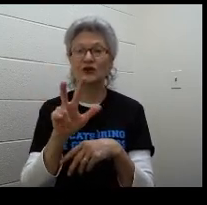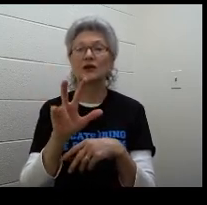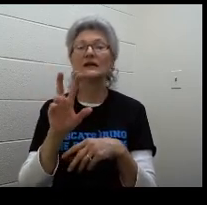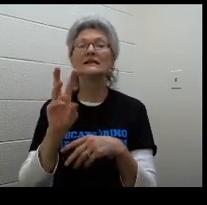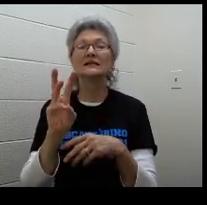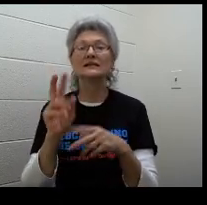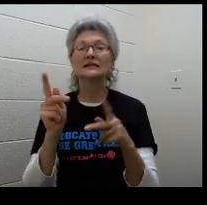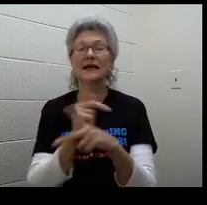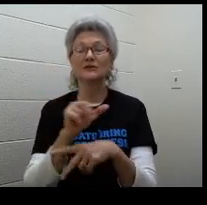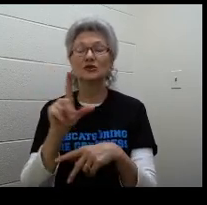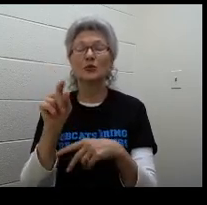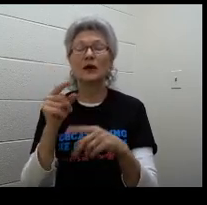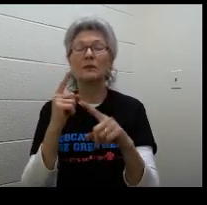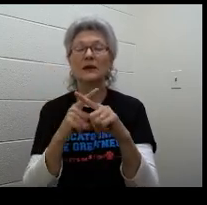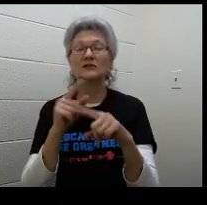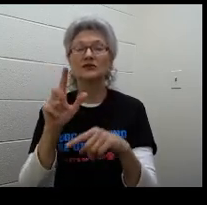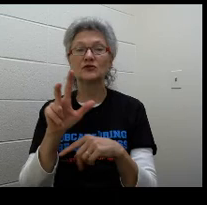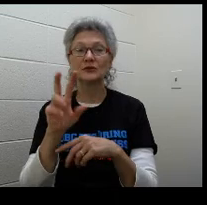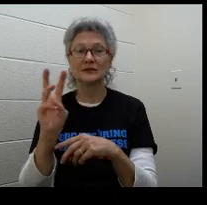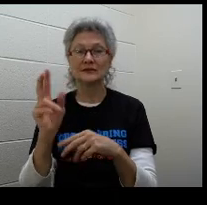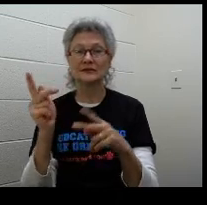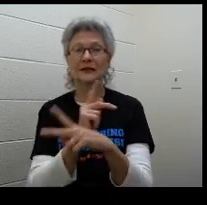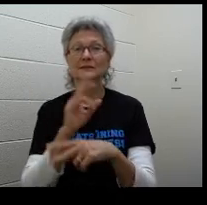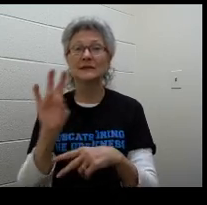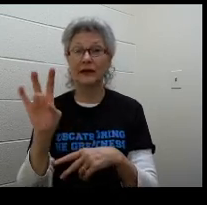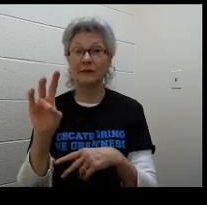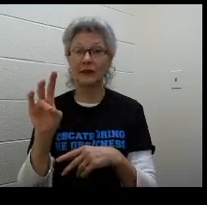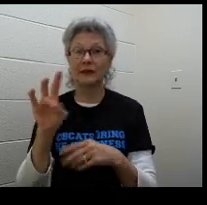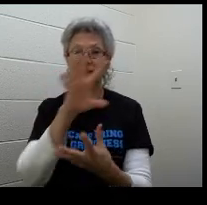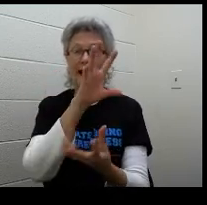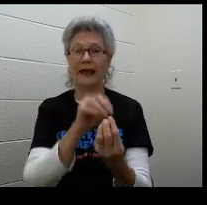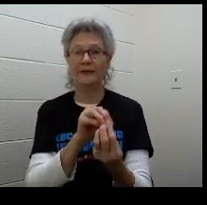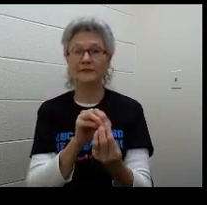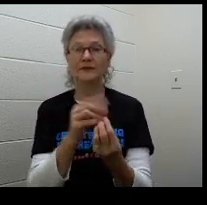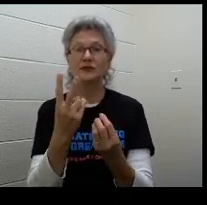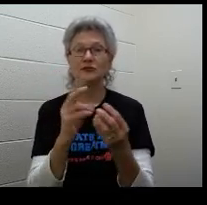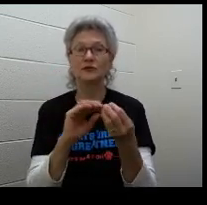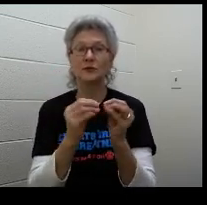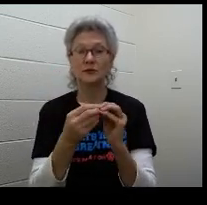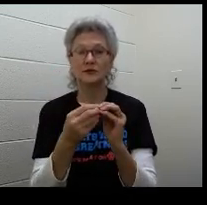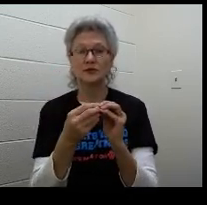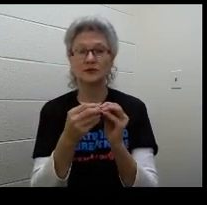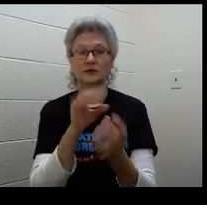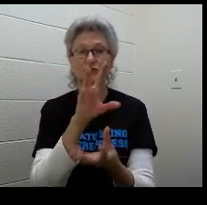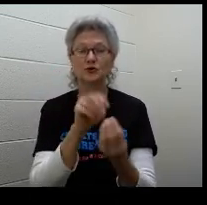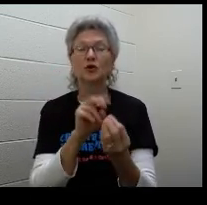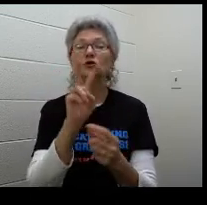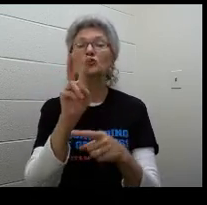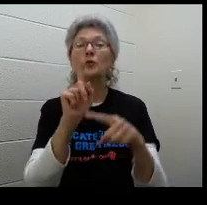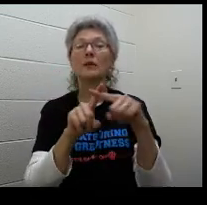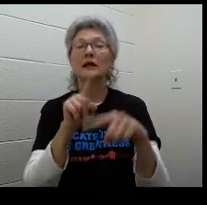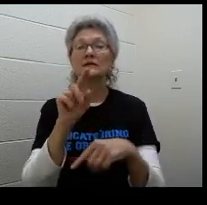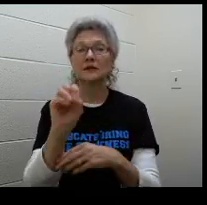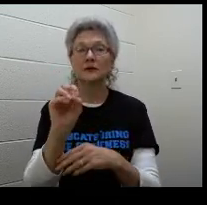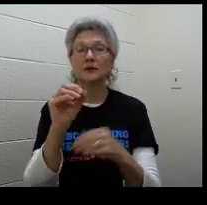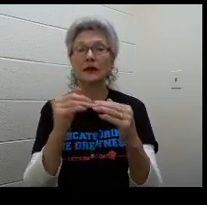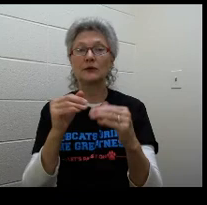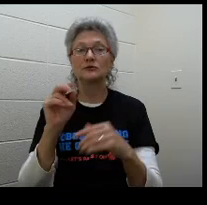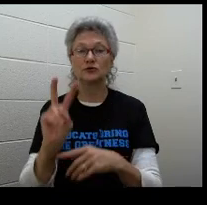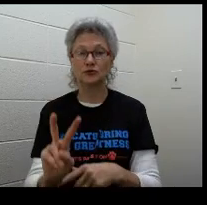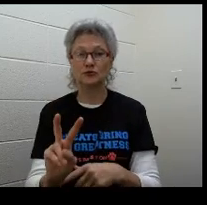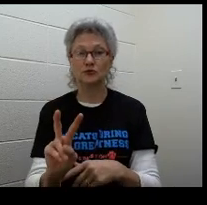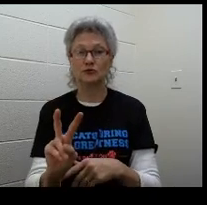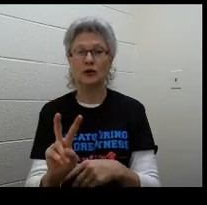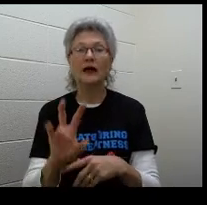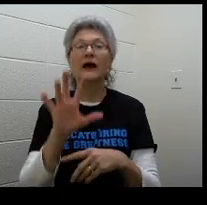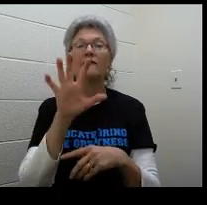20 plus 36 times 7. So let's add these two numbers together. 2 plus 0